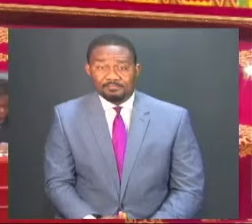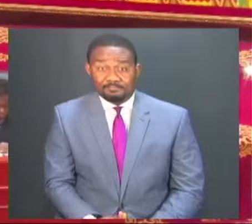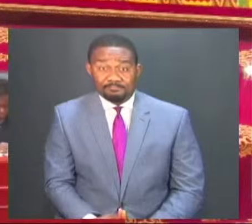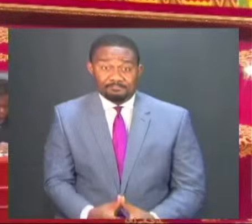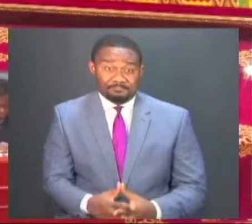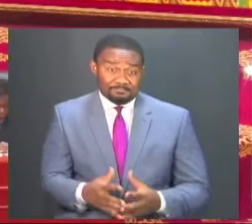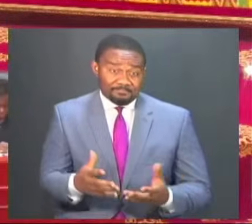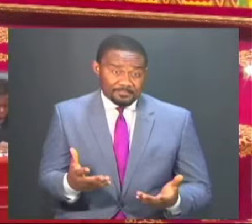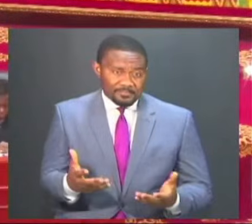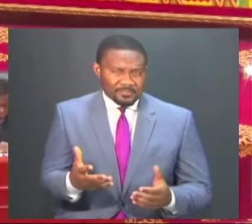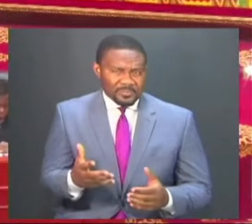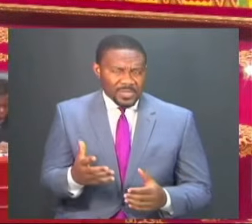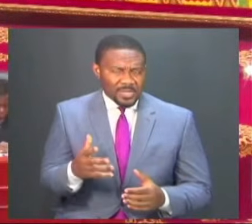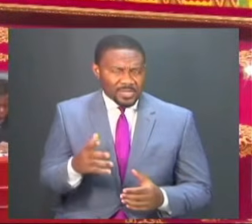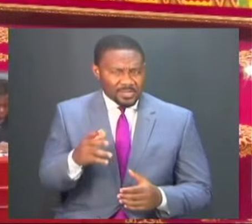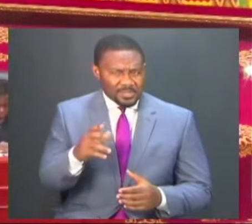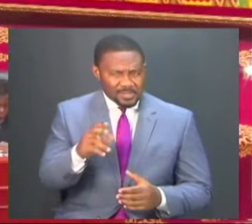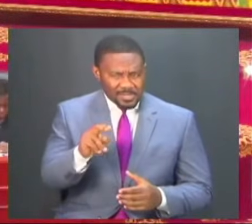sometimes they need to listen to our side.